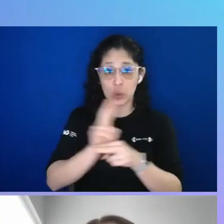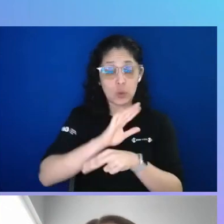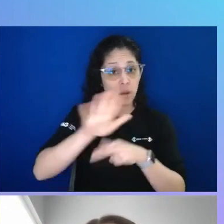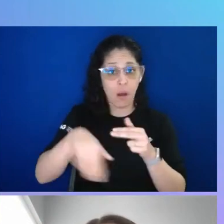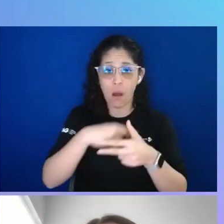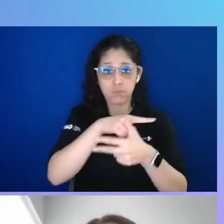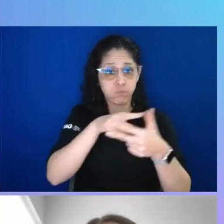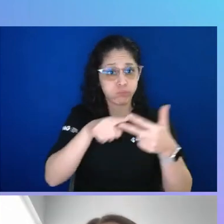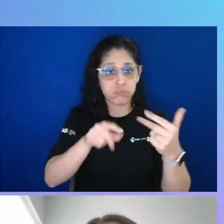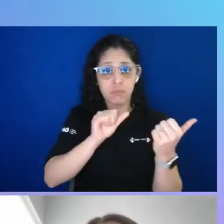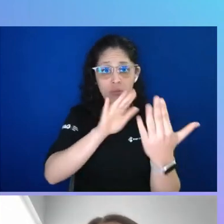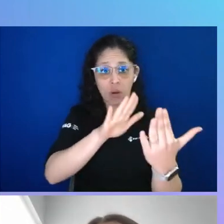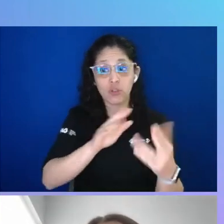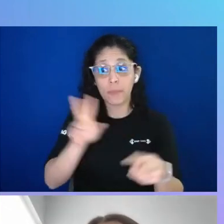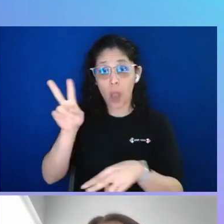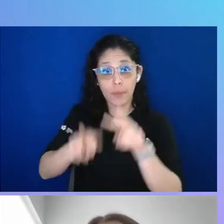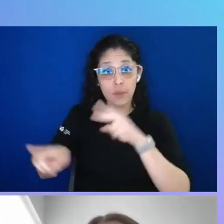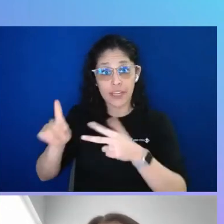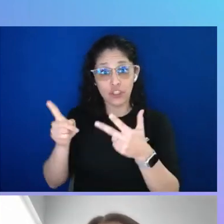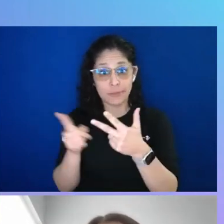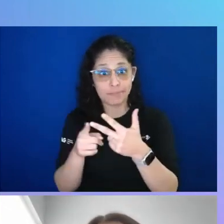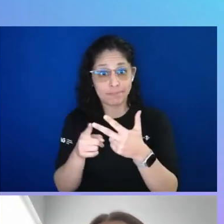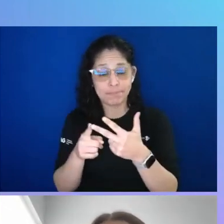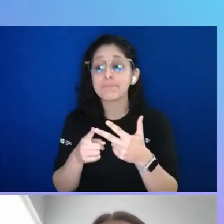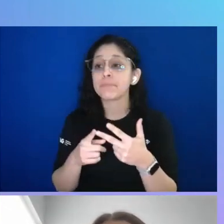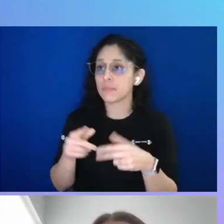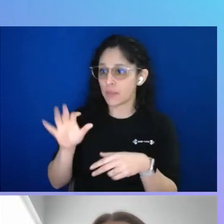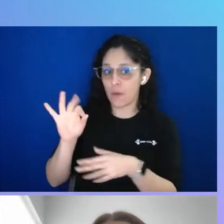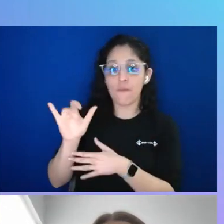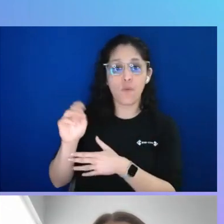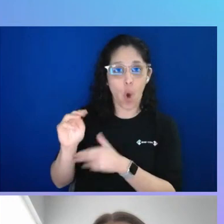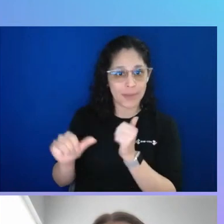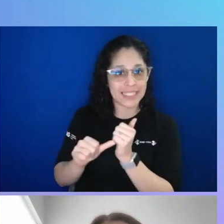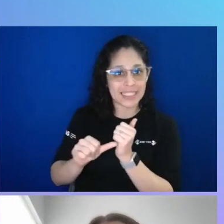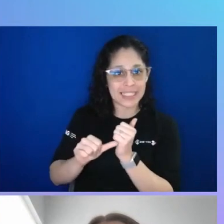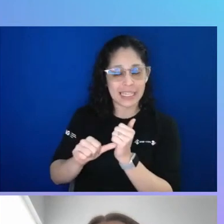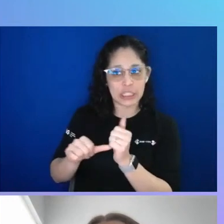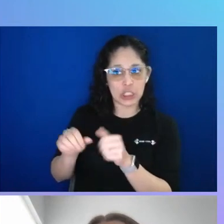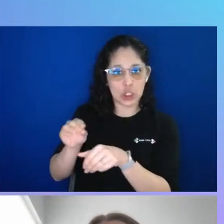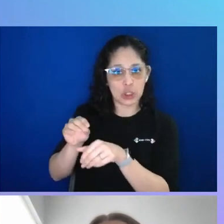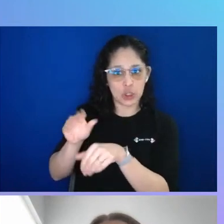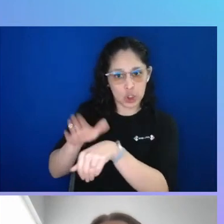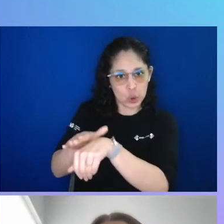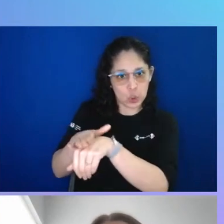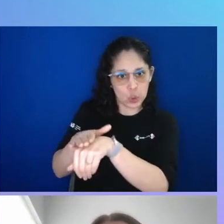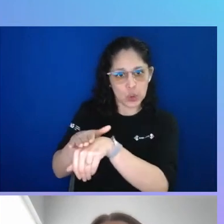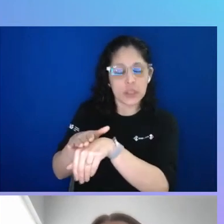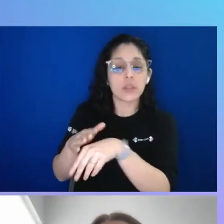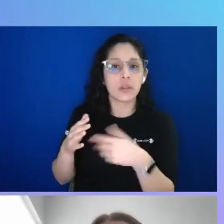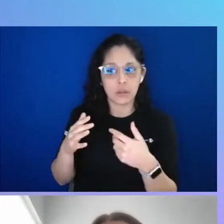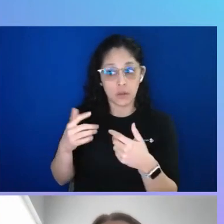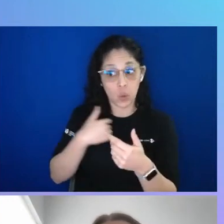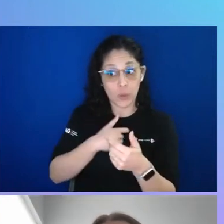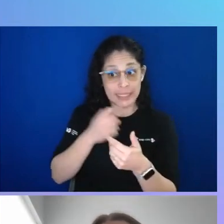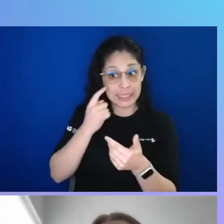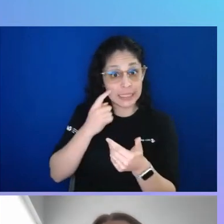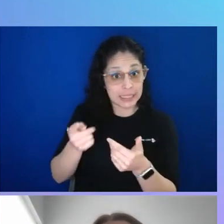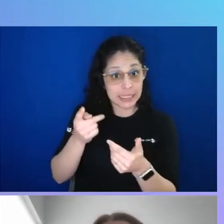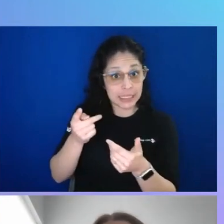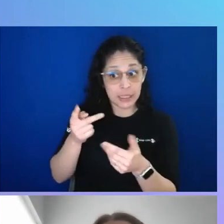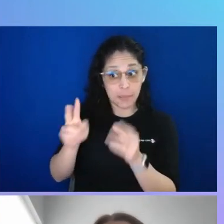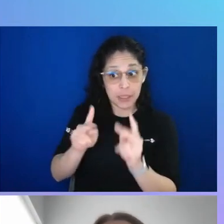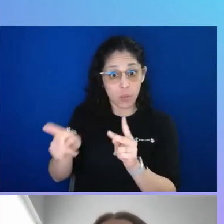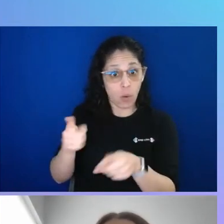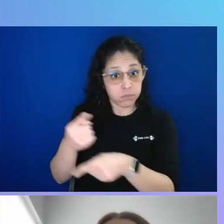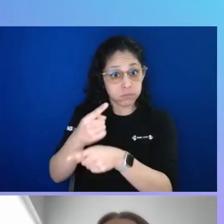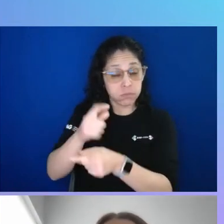So observationally, if Form Assist cued that they were overextending at the catch, did we see them make the proper changes in their form